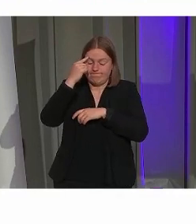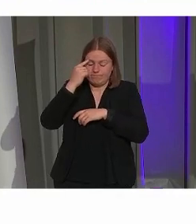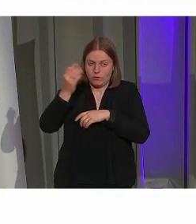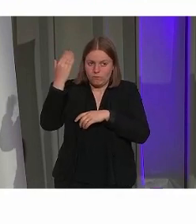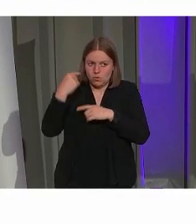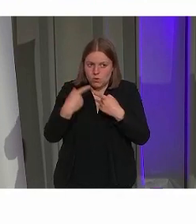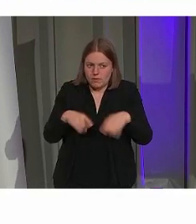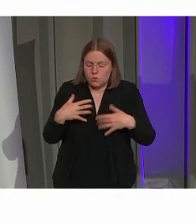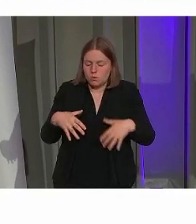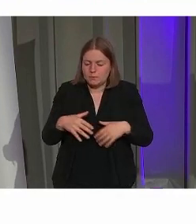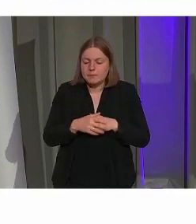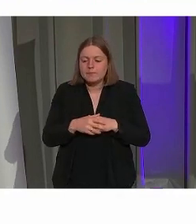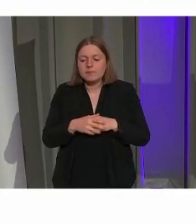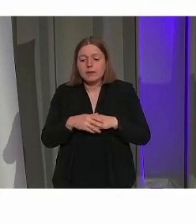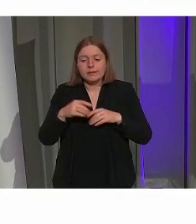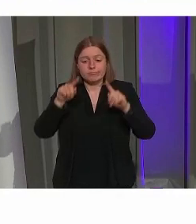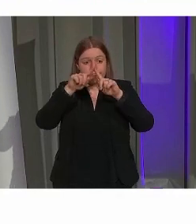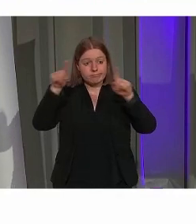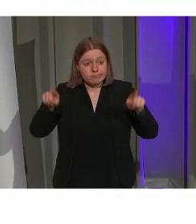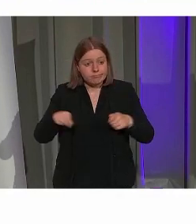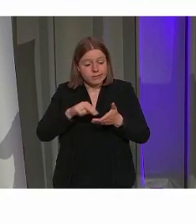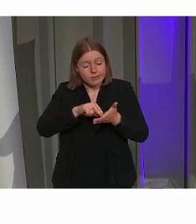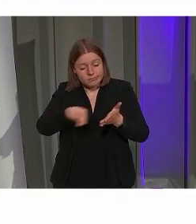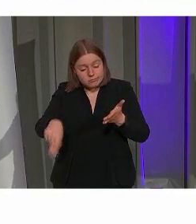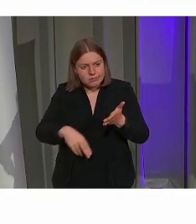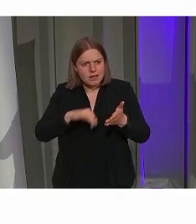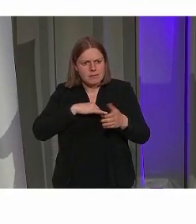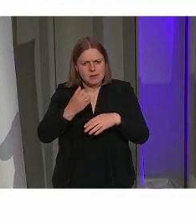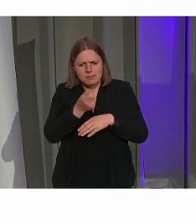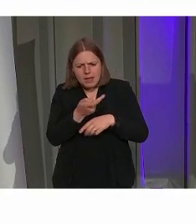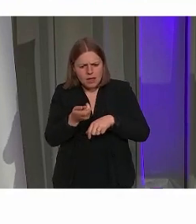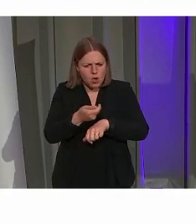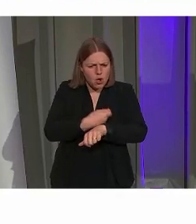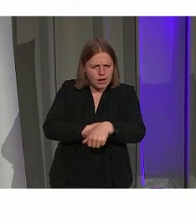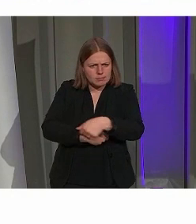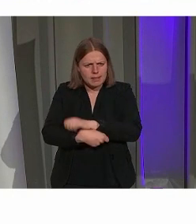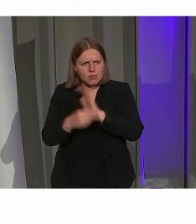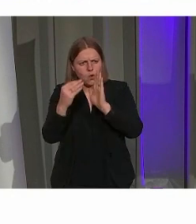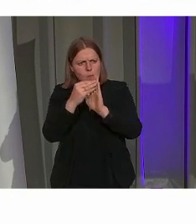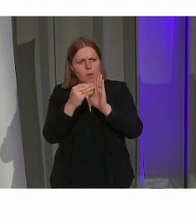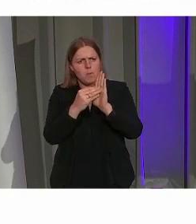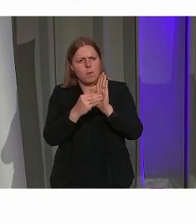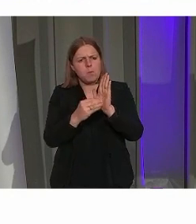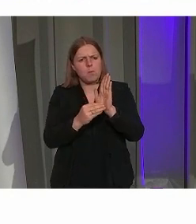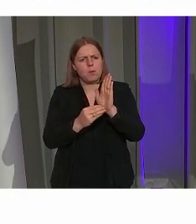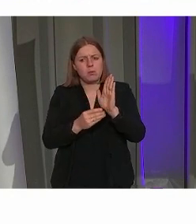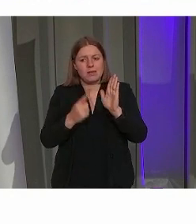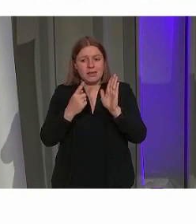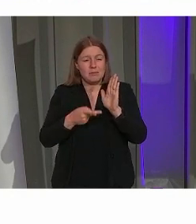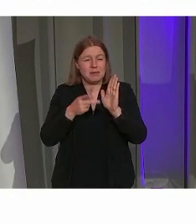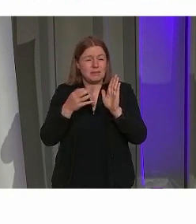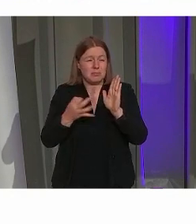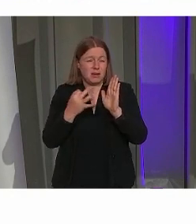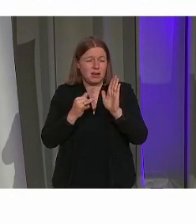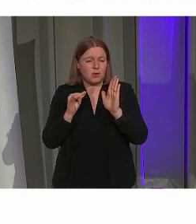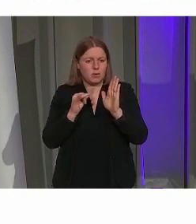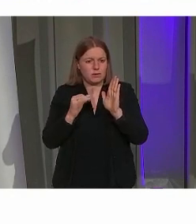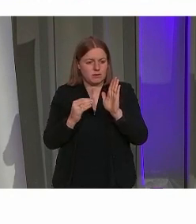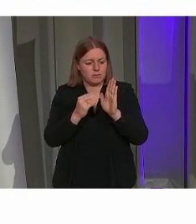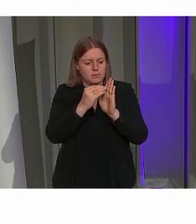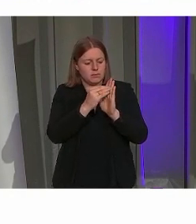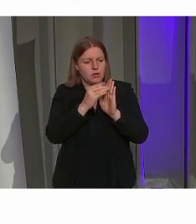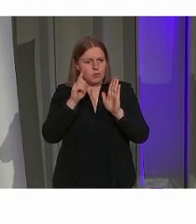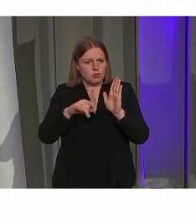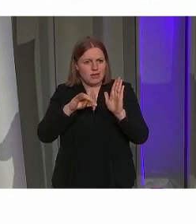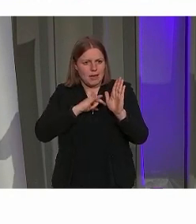masks. Those were the times. And in that charter, we included a couple of commitments. The